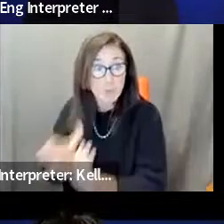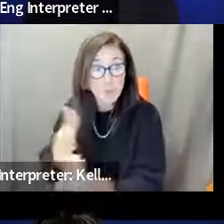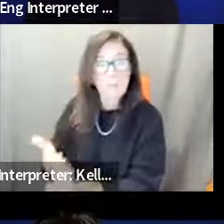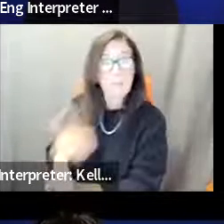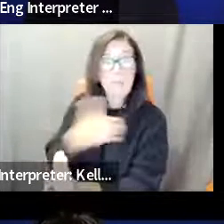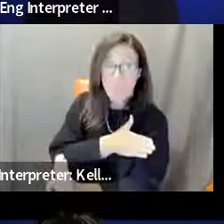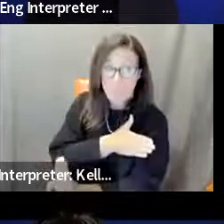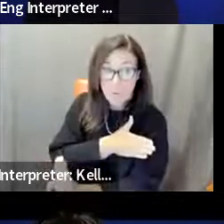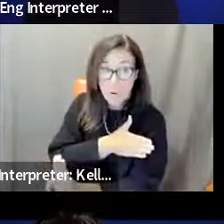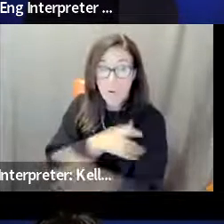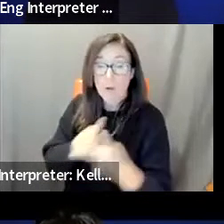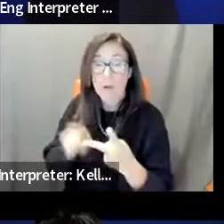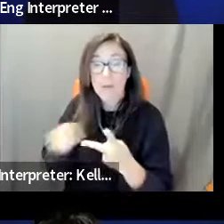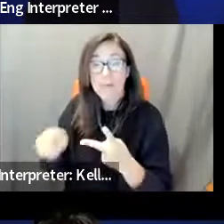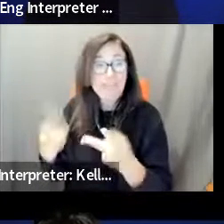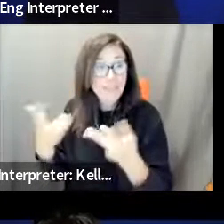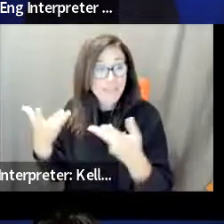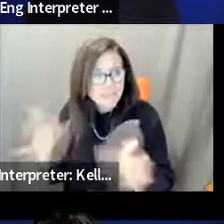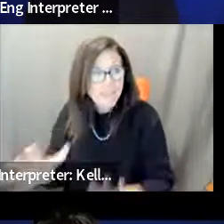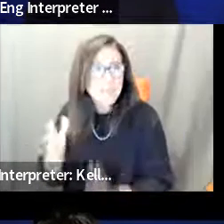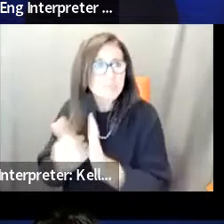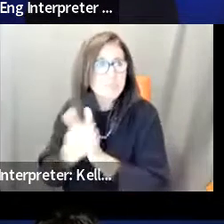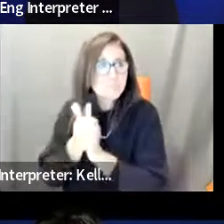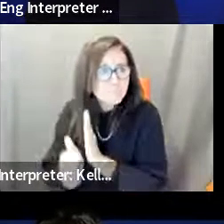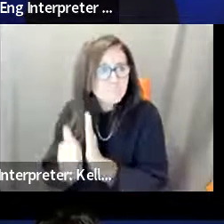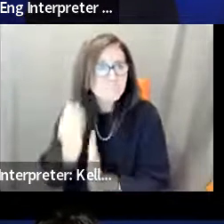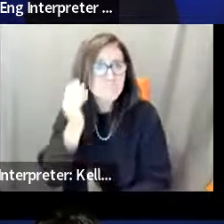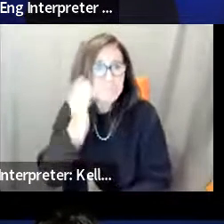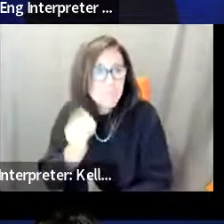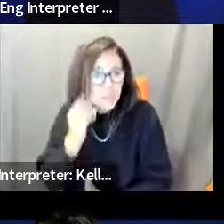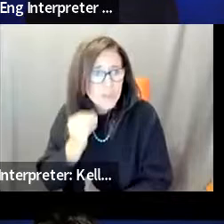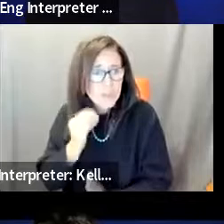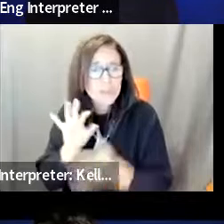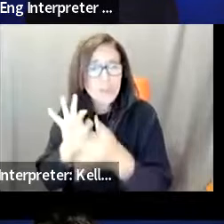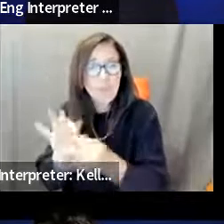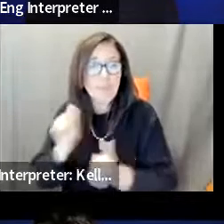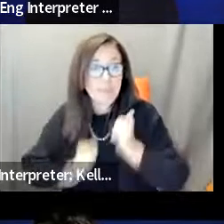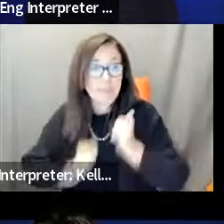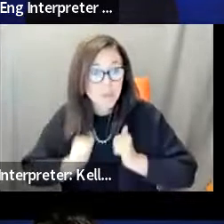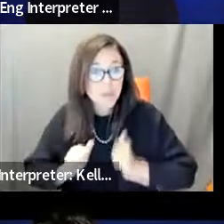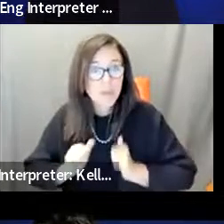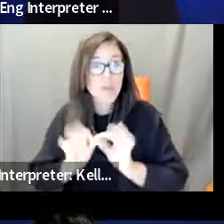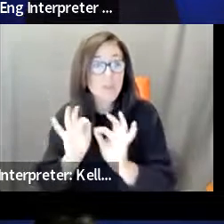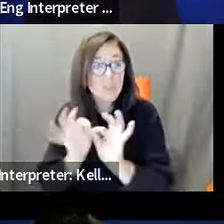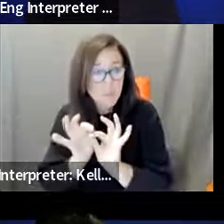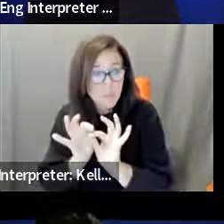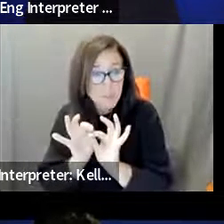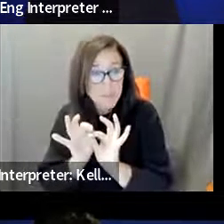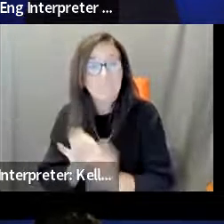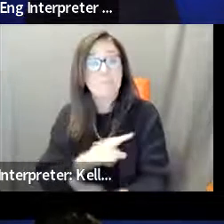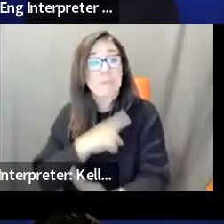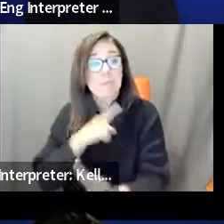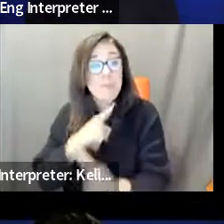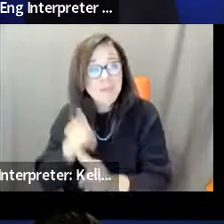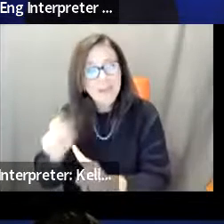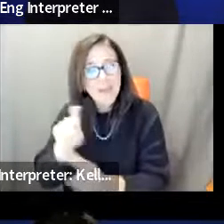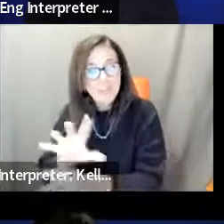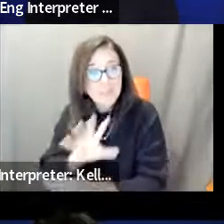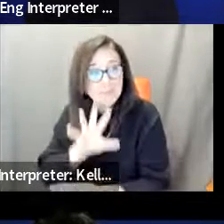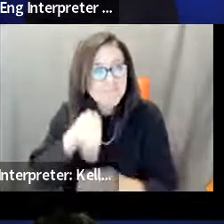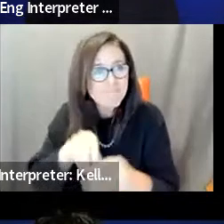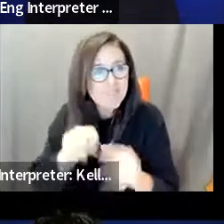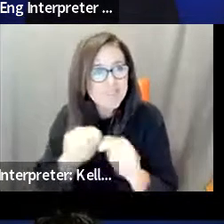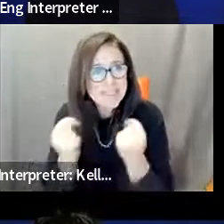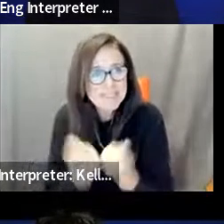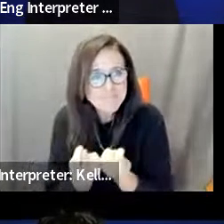are experienced with interpreting for theater, and that you involve them in that creative process, especially